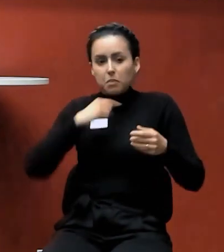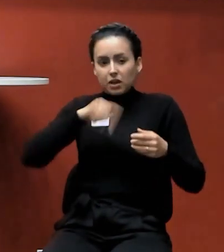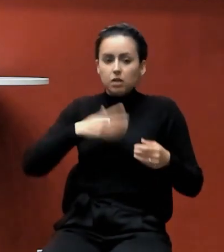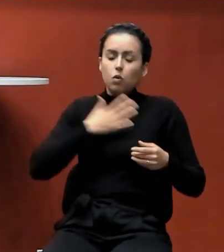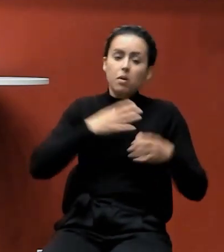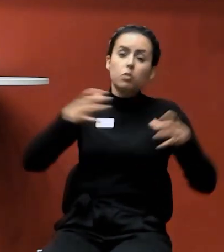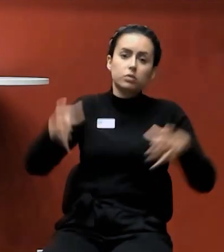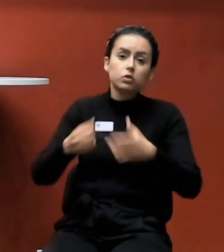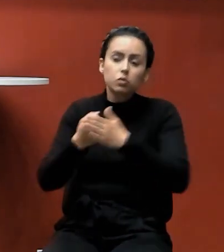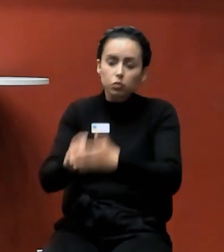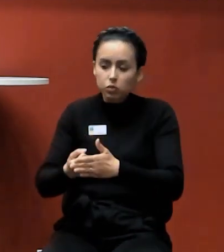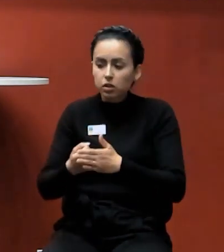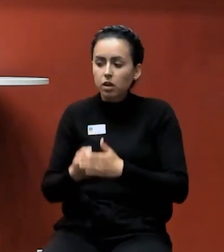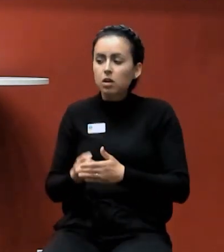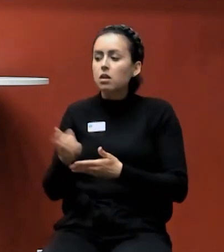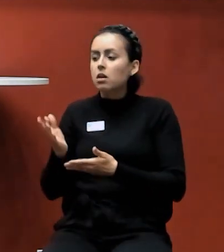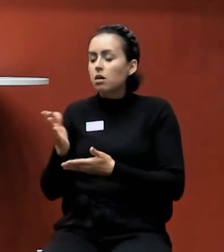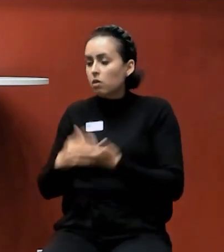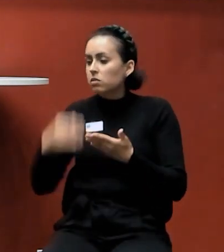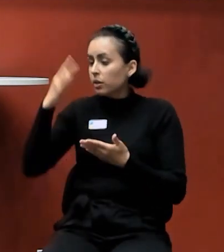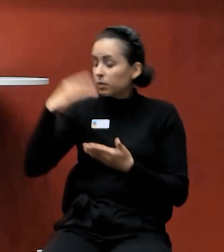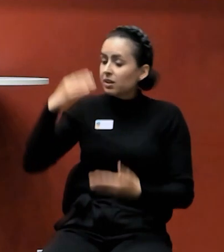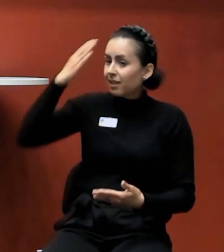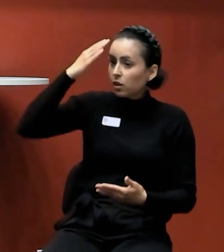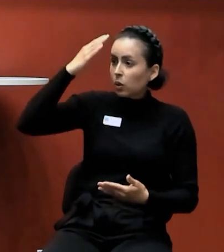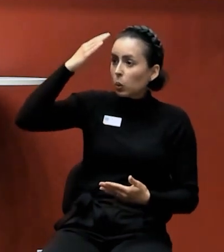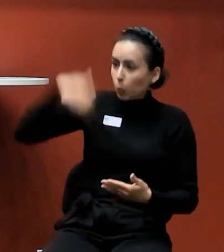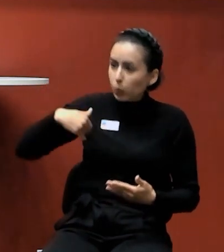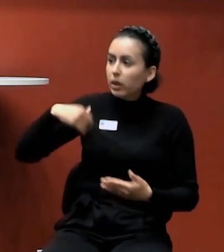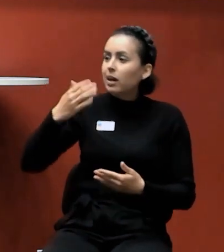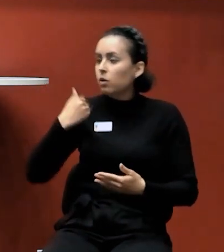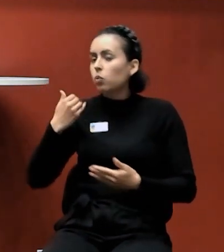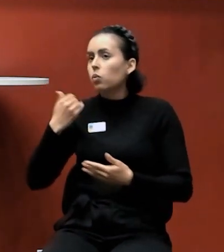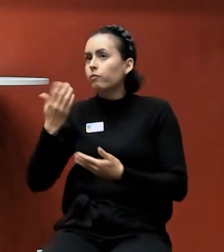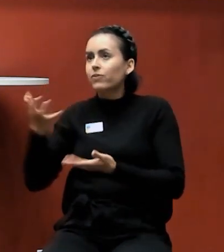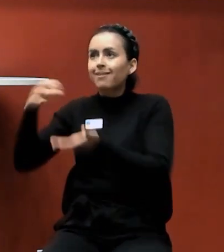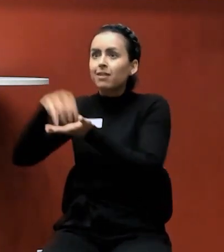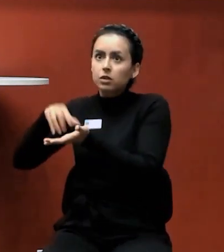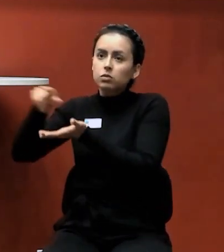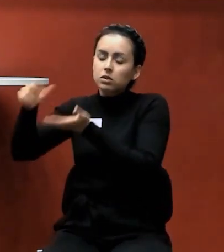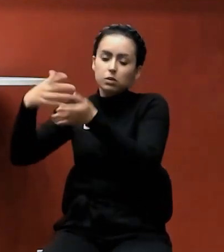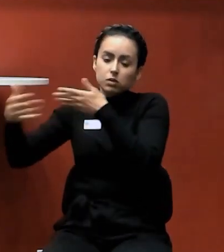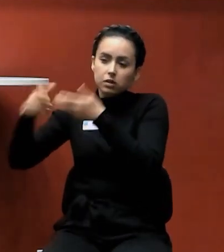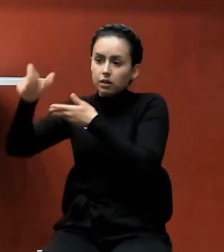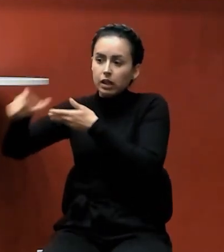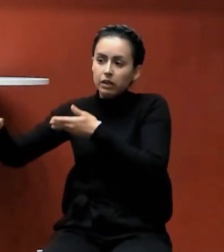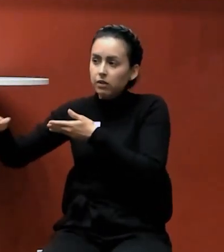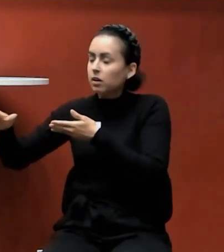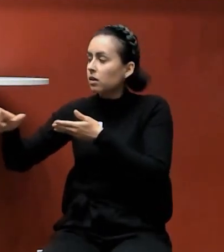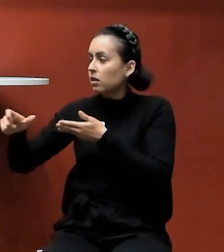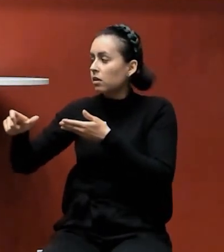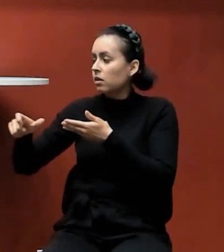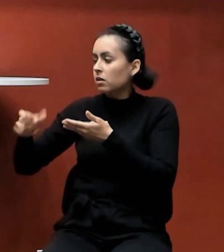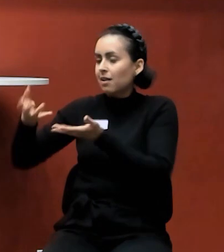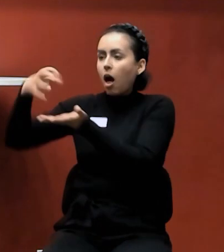that know someone in the government, you know. And to make something very clear, those people in